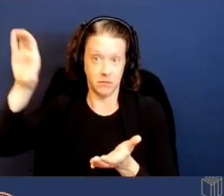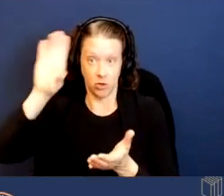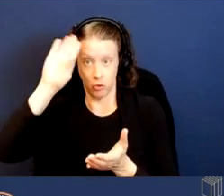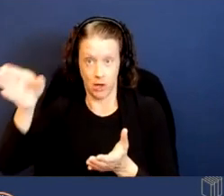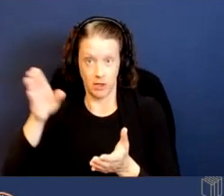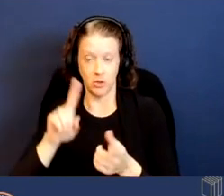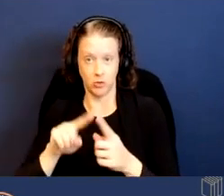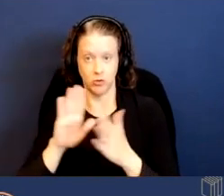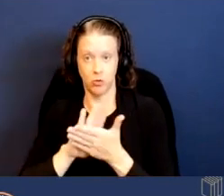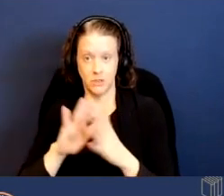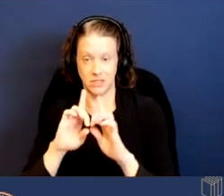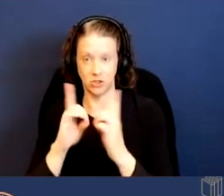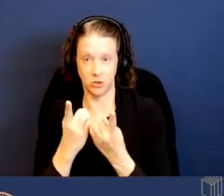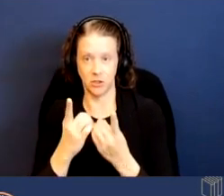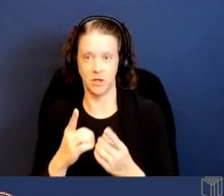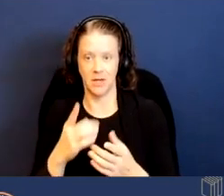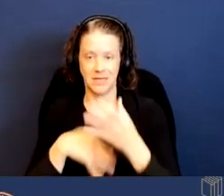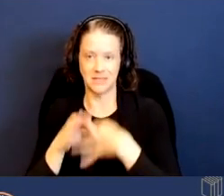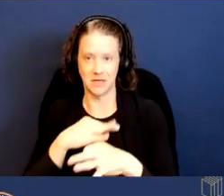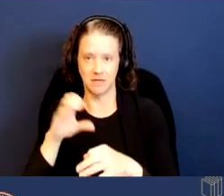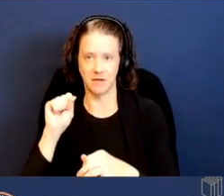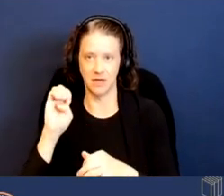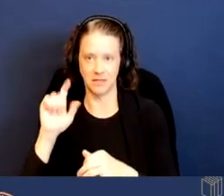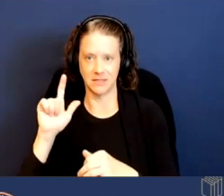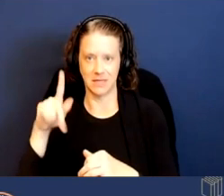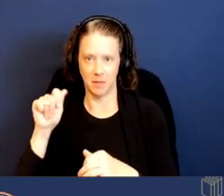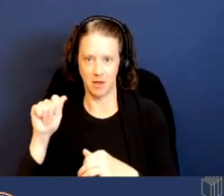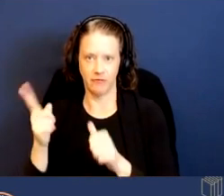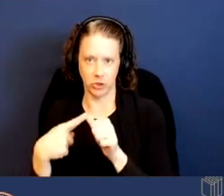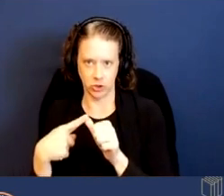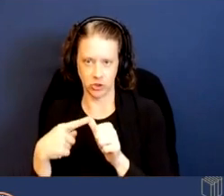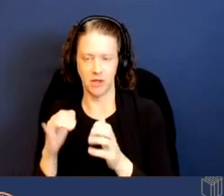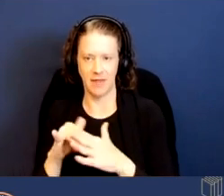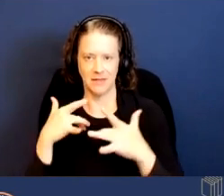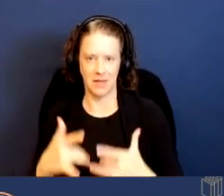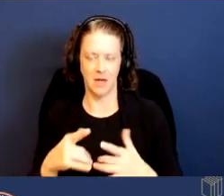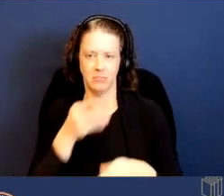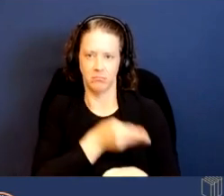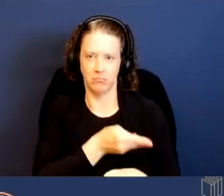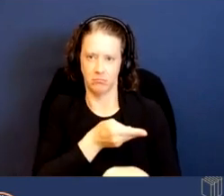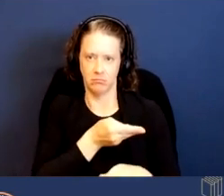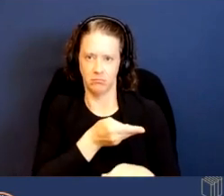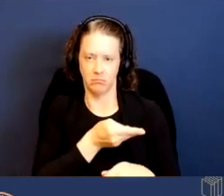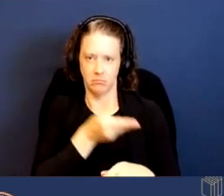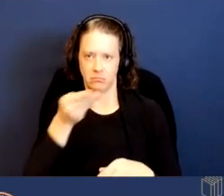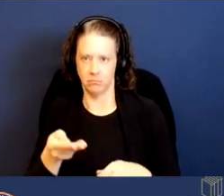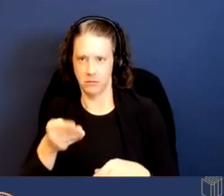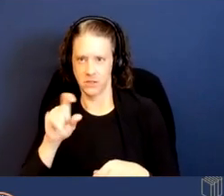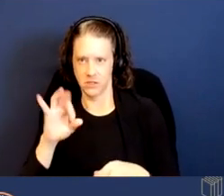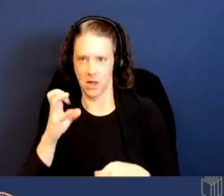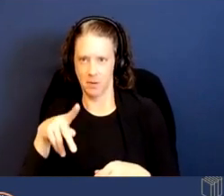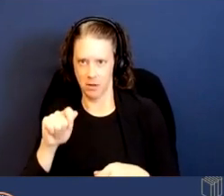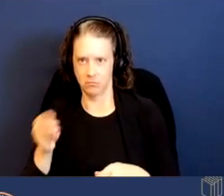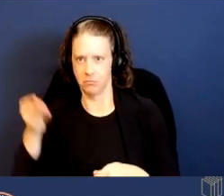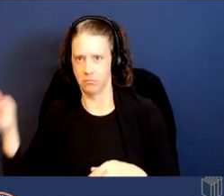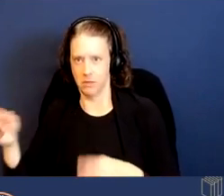beginning, versus going to SELPAs first, which is sort of the flow that a lot of our funding follows. This money is going to be provided directly to